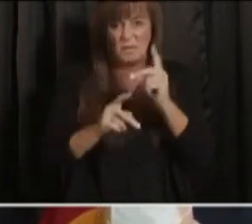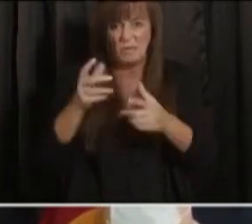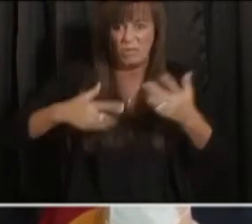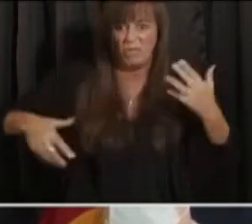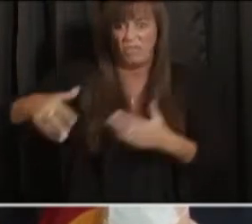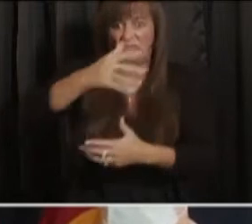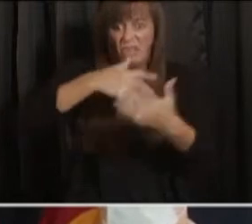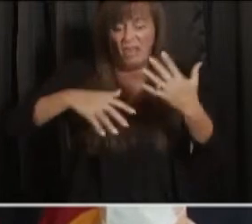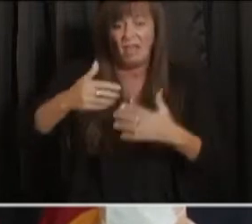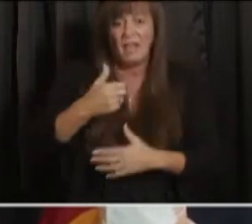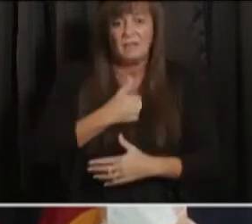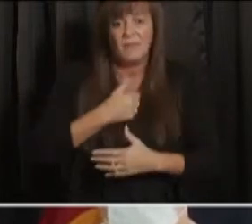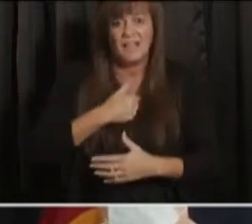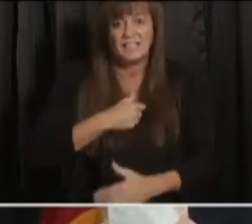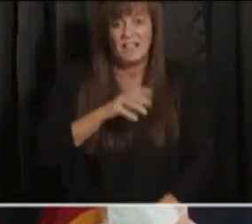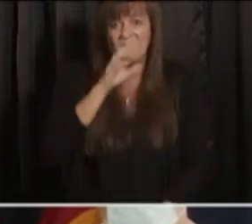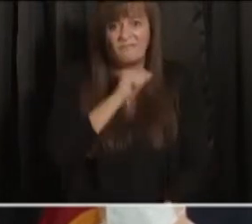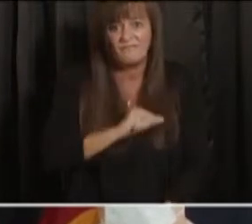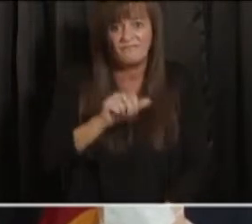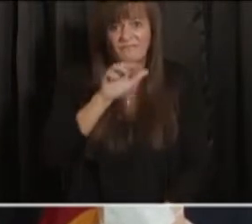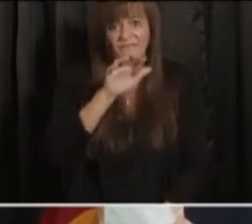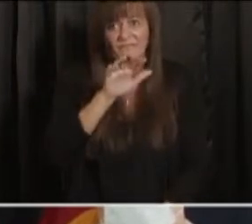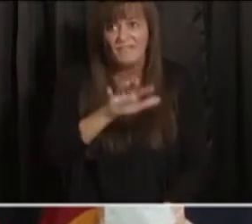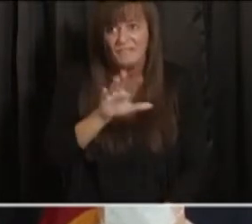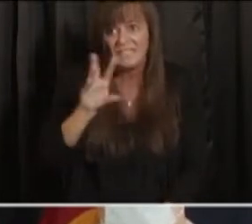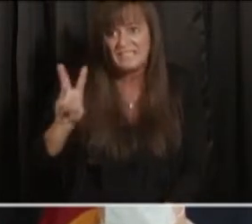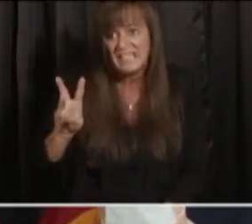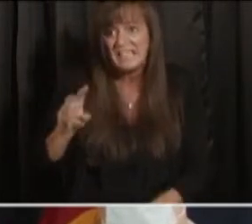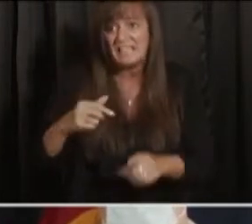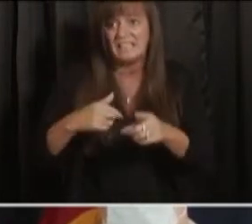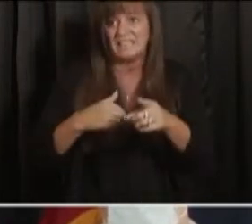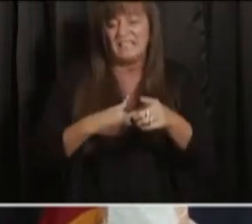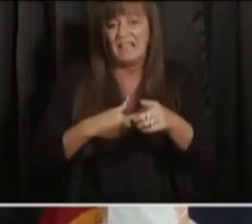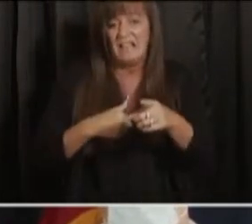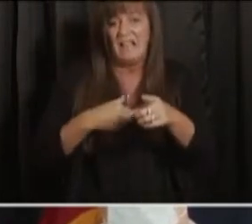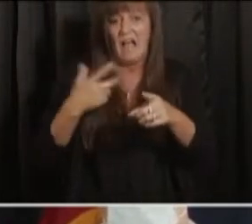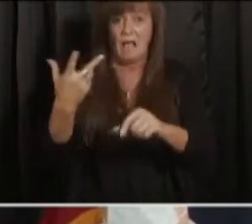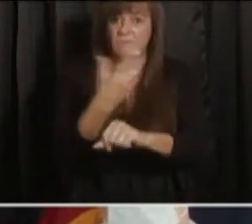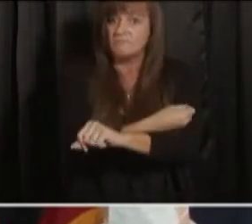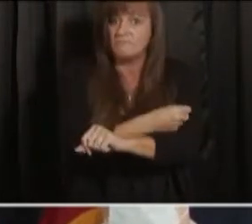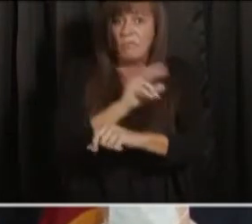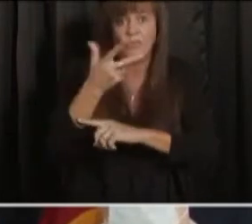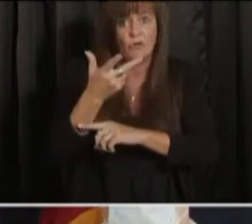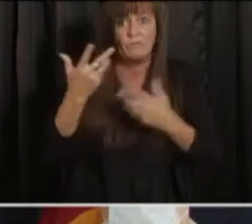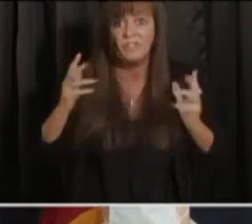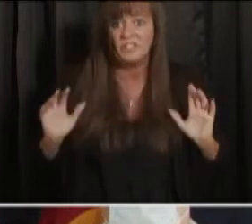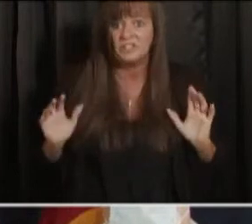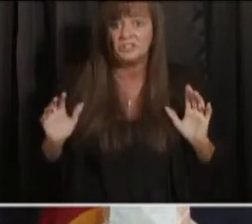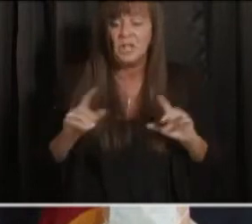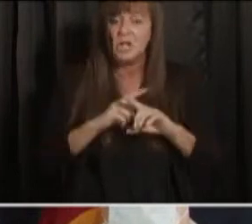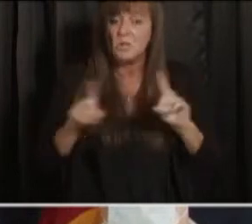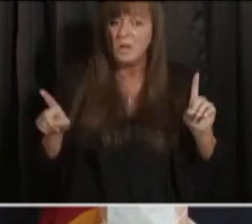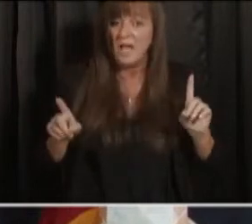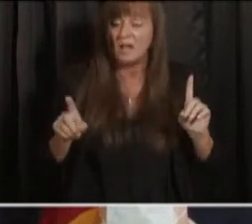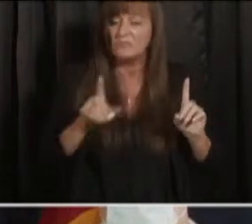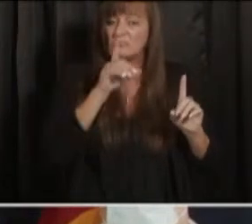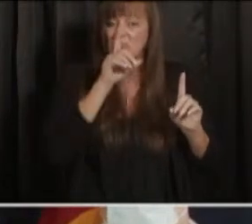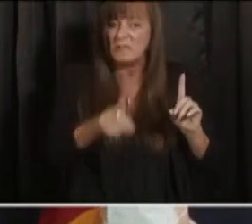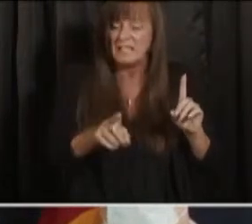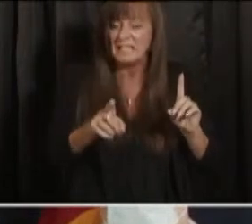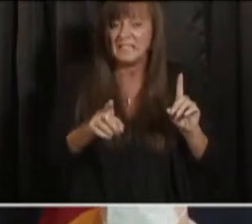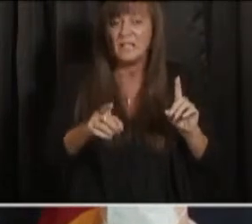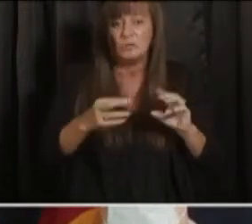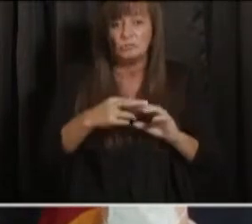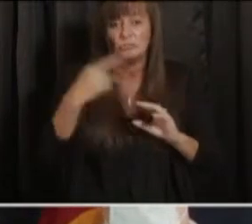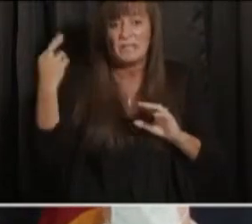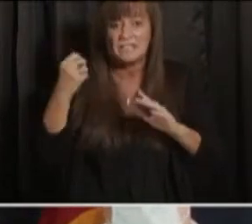I encourage everybody to get it because the data is just off the chart on how it not only continues your reduced risk of